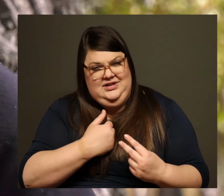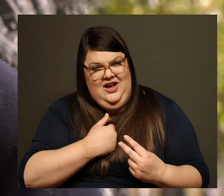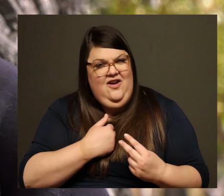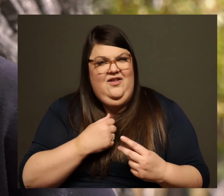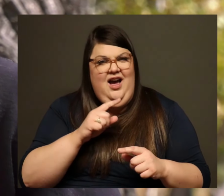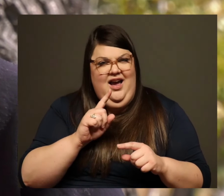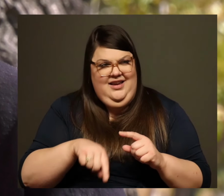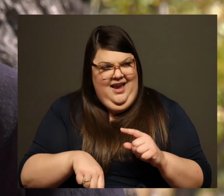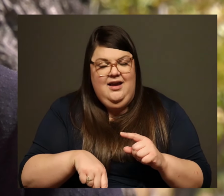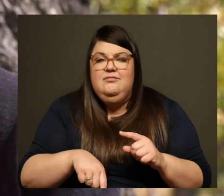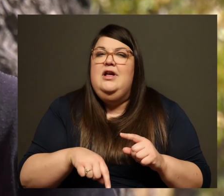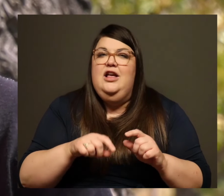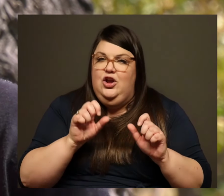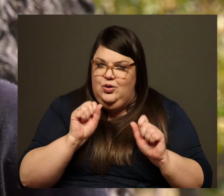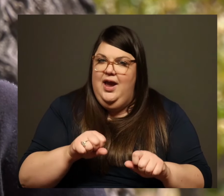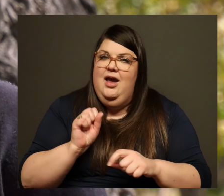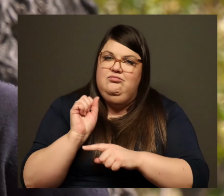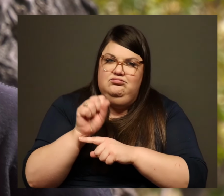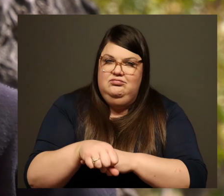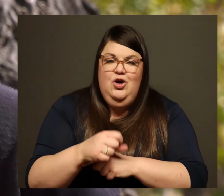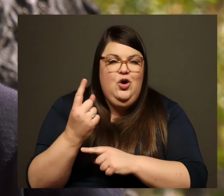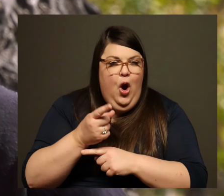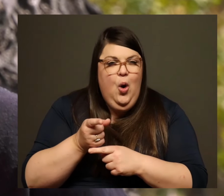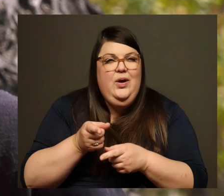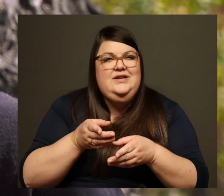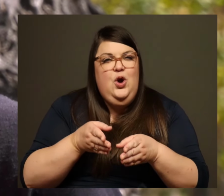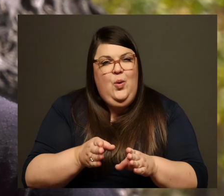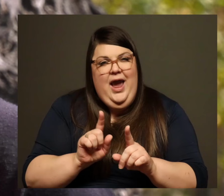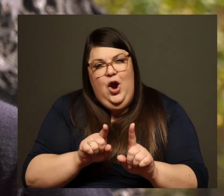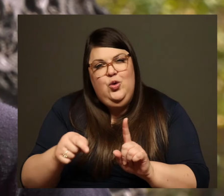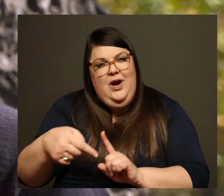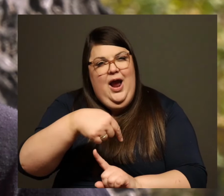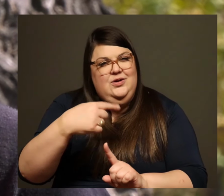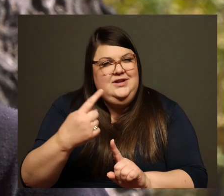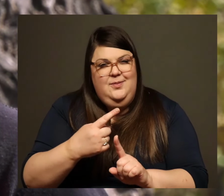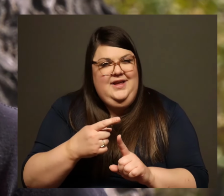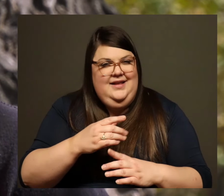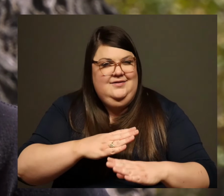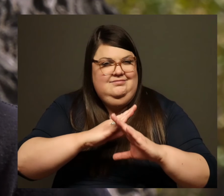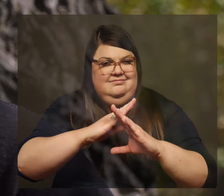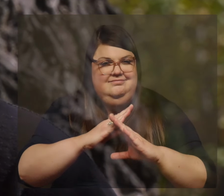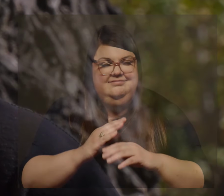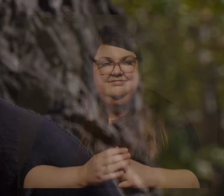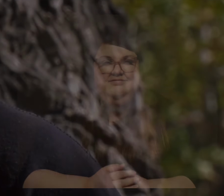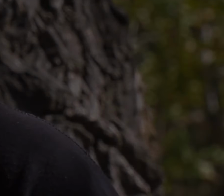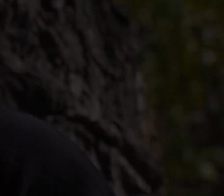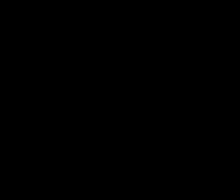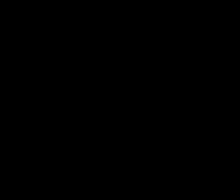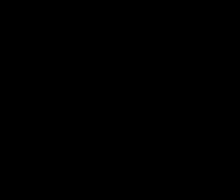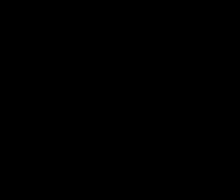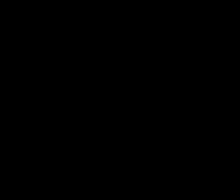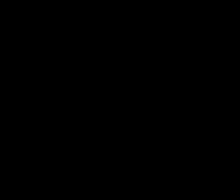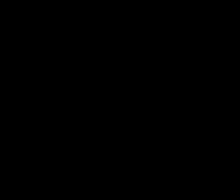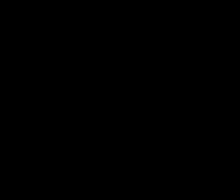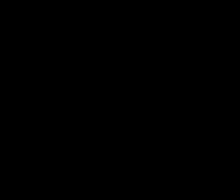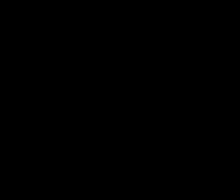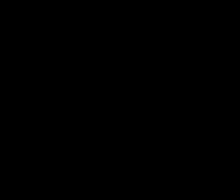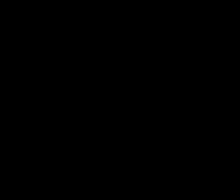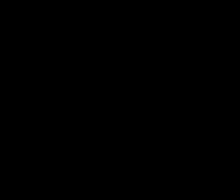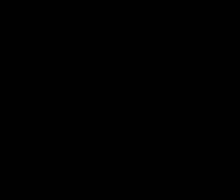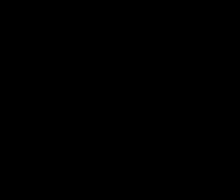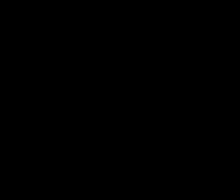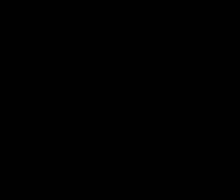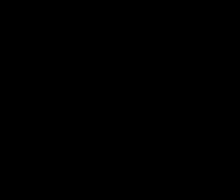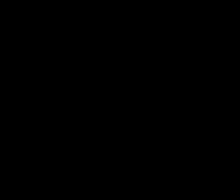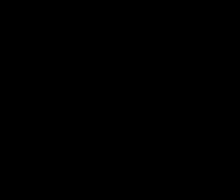way out. There's always a way around something that is in the way. Scrolling title, There Is Always a Way, with